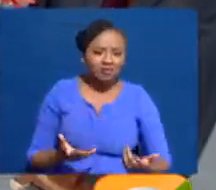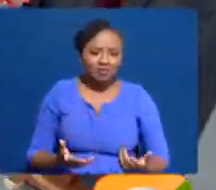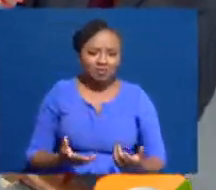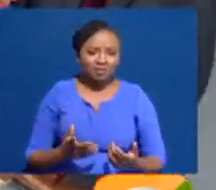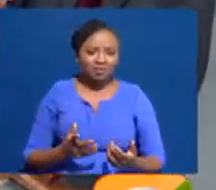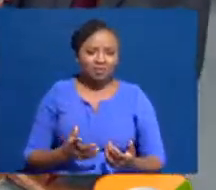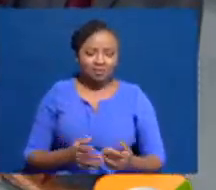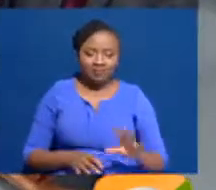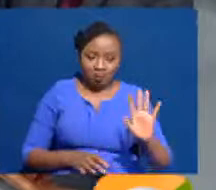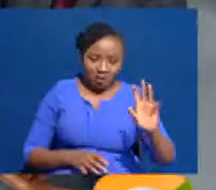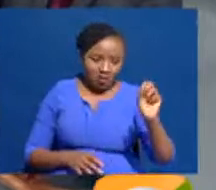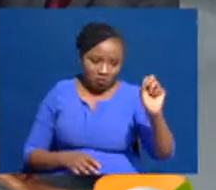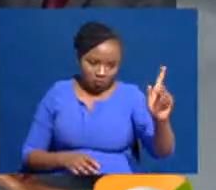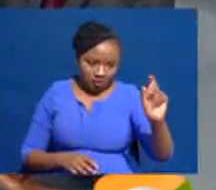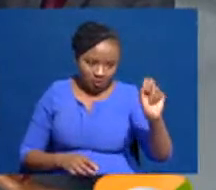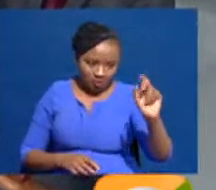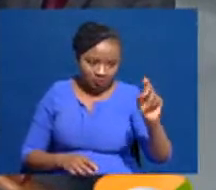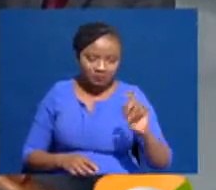therefore,